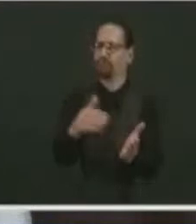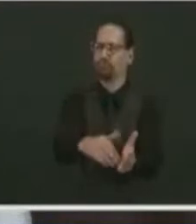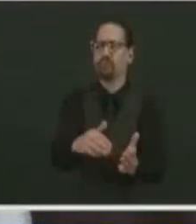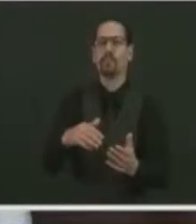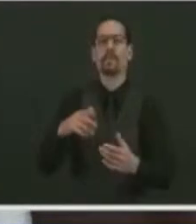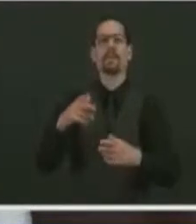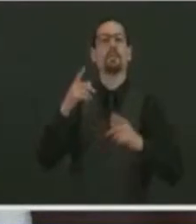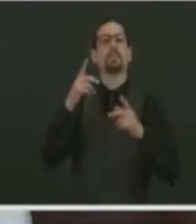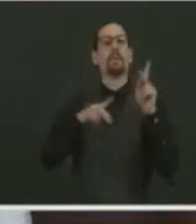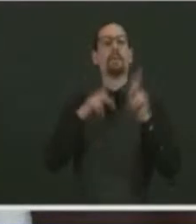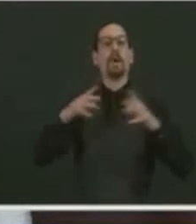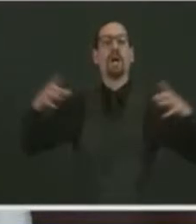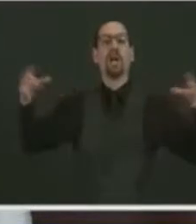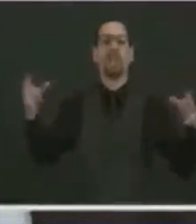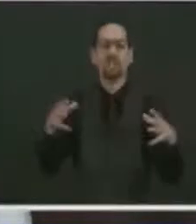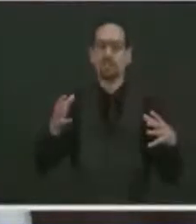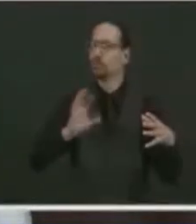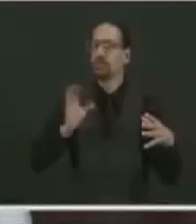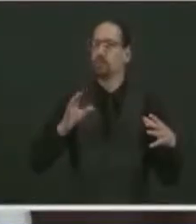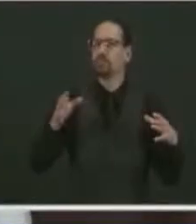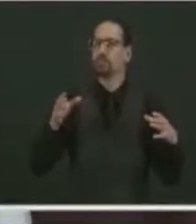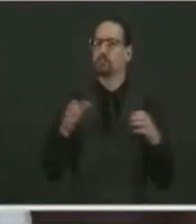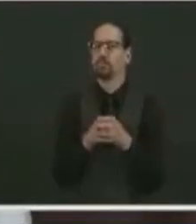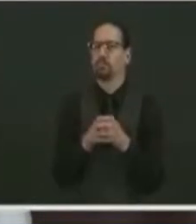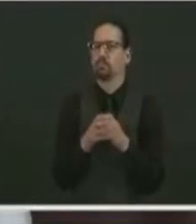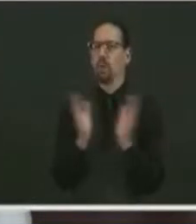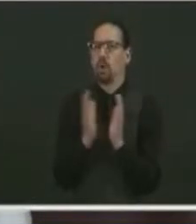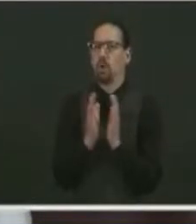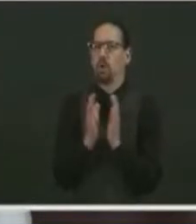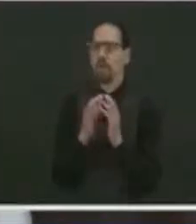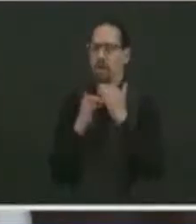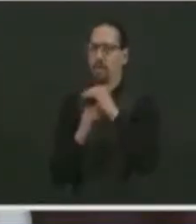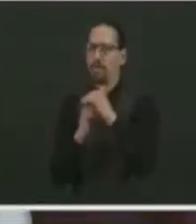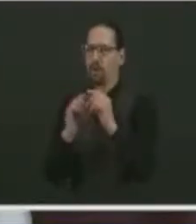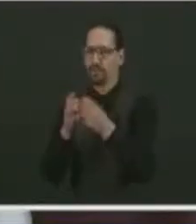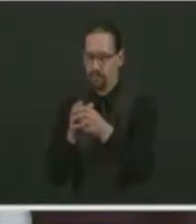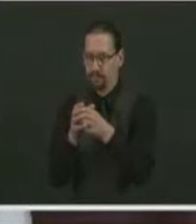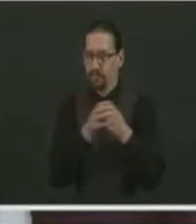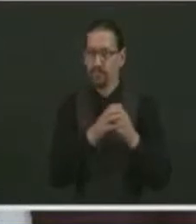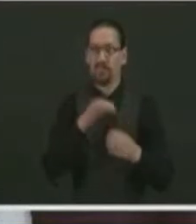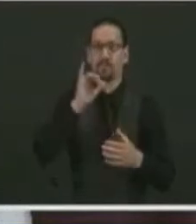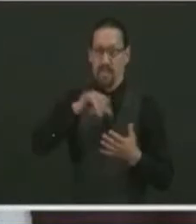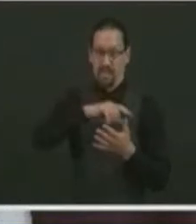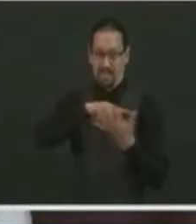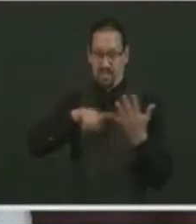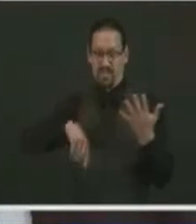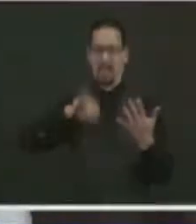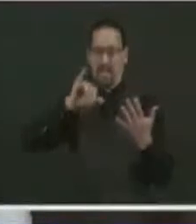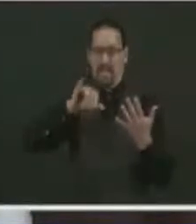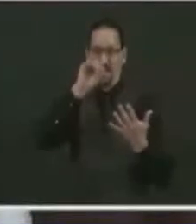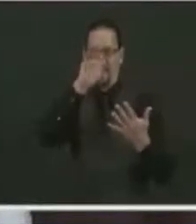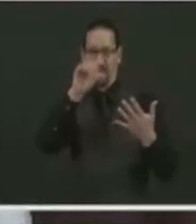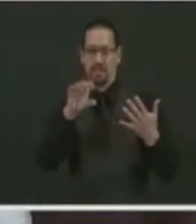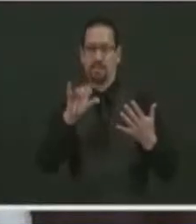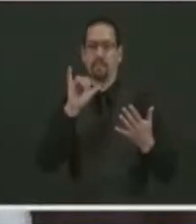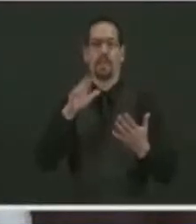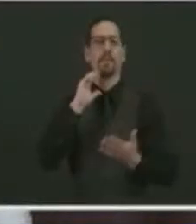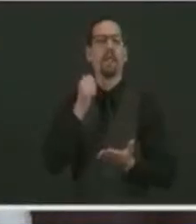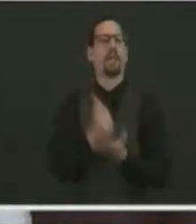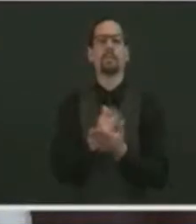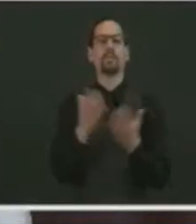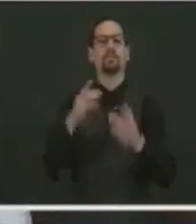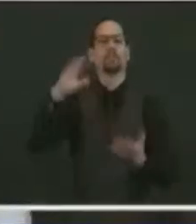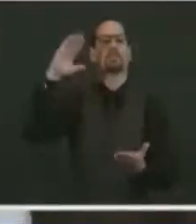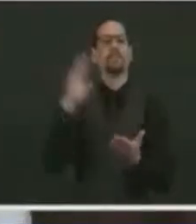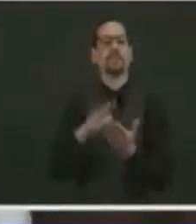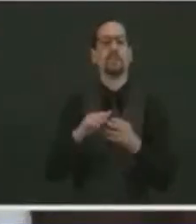our core measures for help prevent spread of the virus. We want to continue to share them with